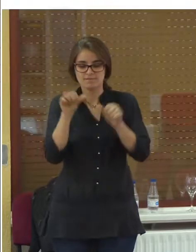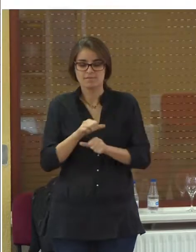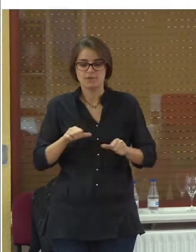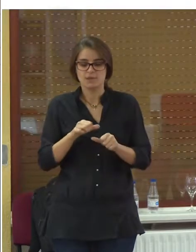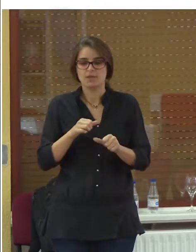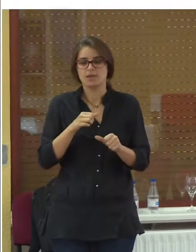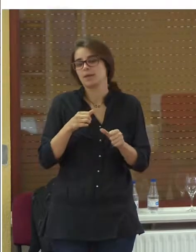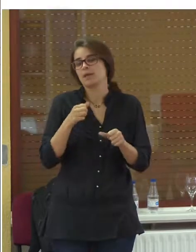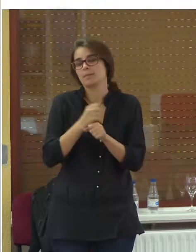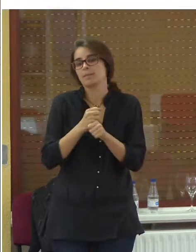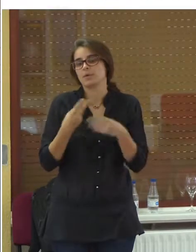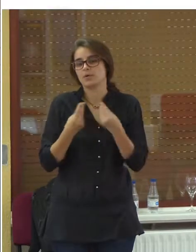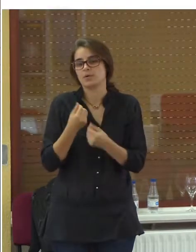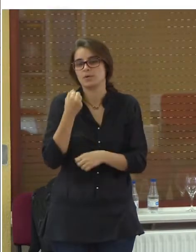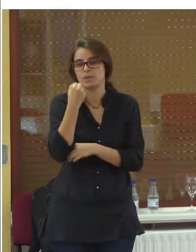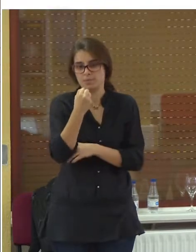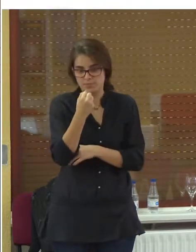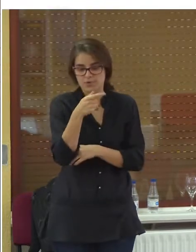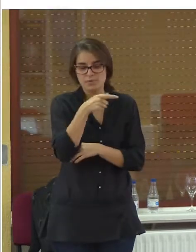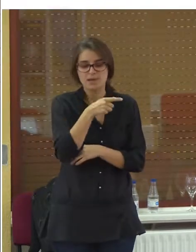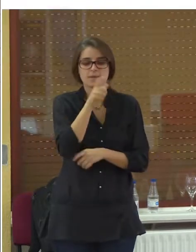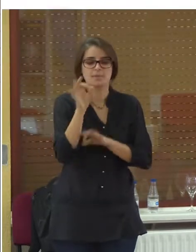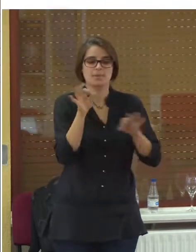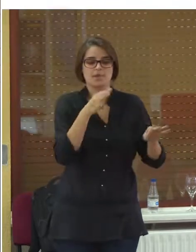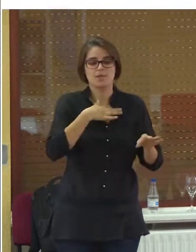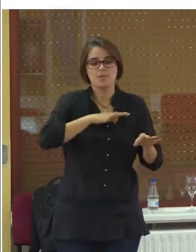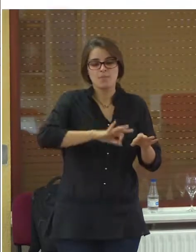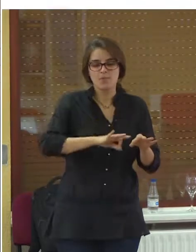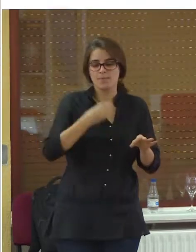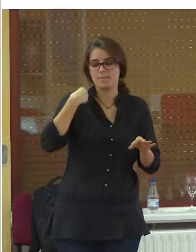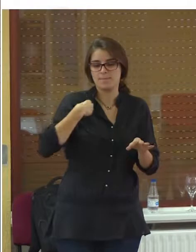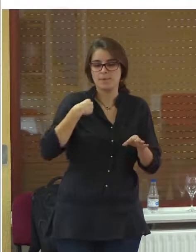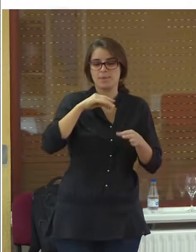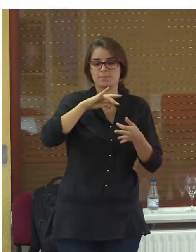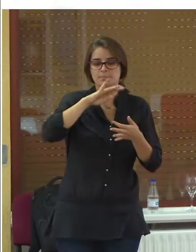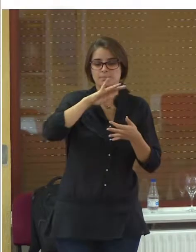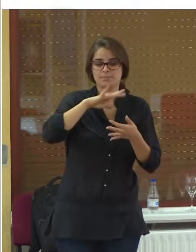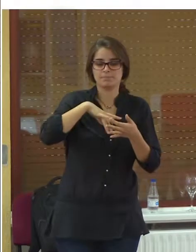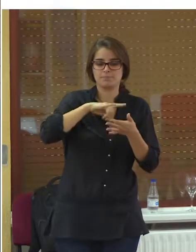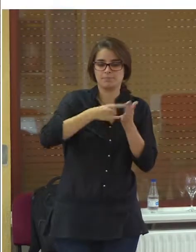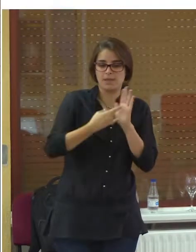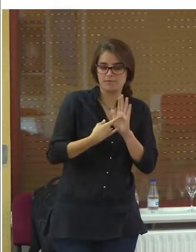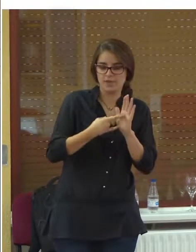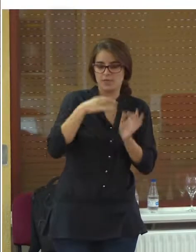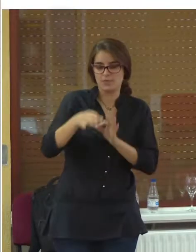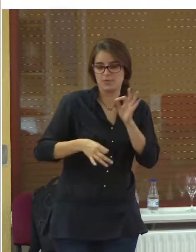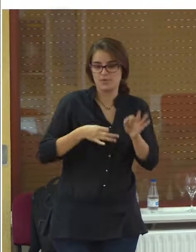and so that the trainer and the people providing support can make that, but it's not for the programming